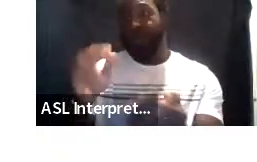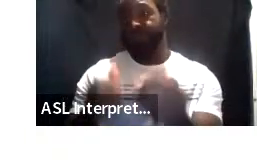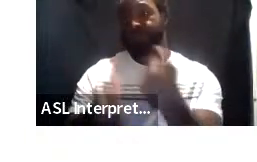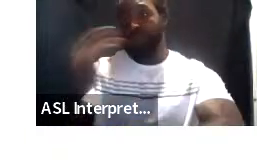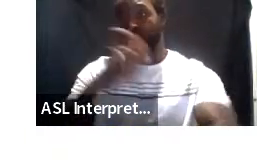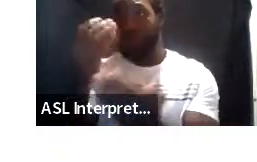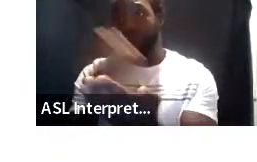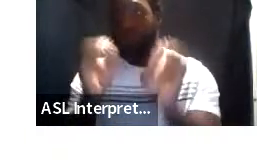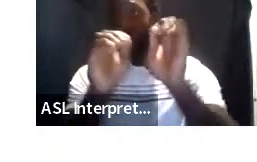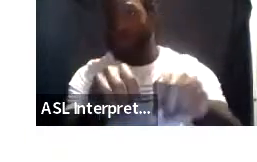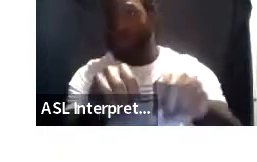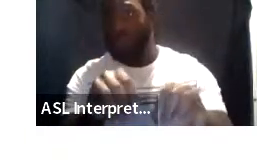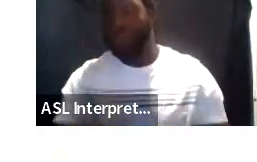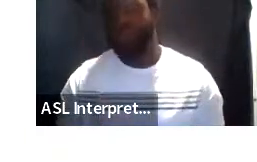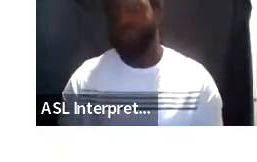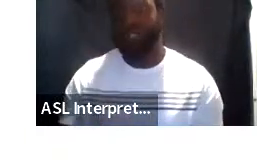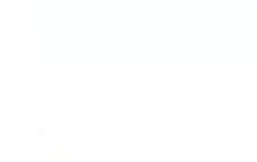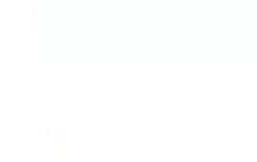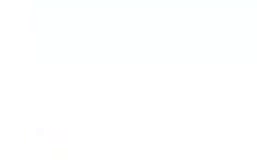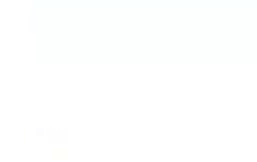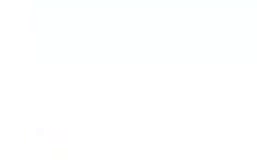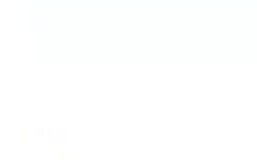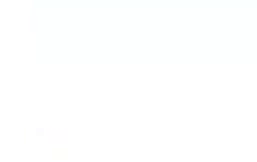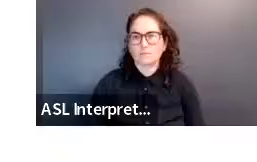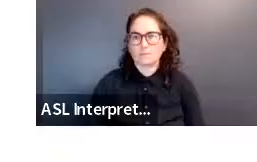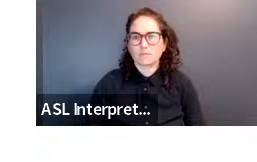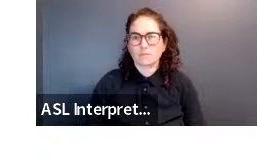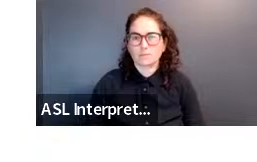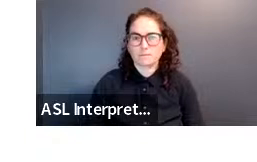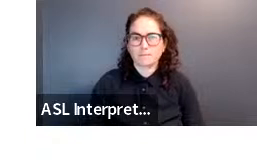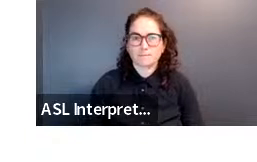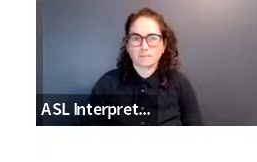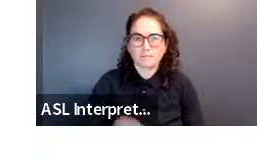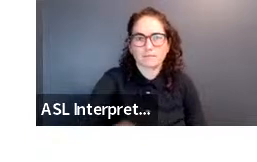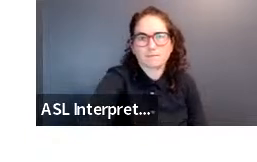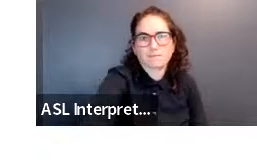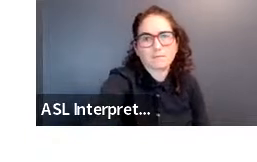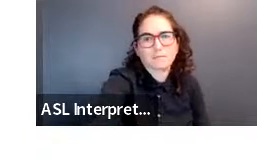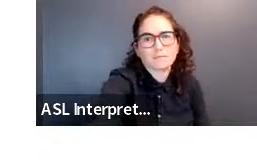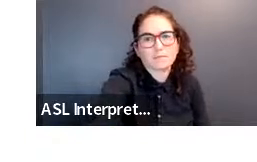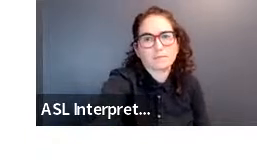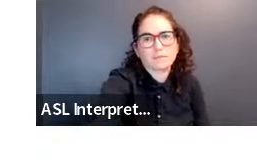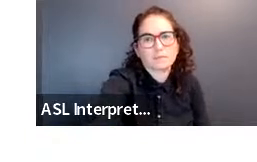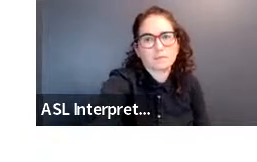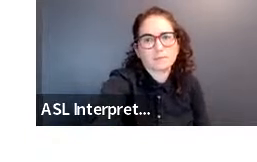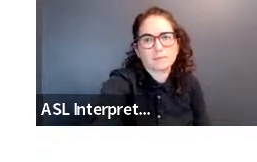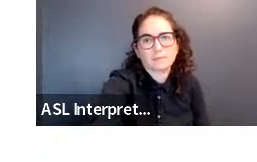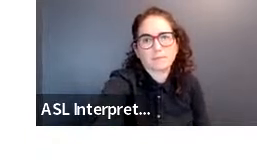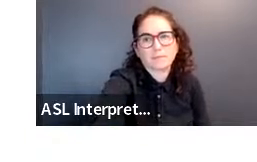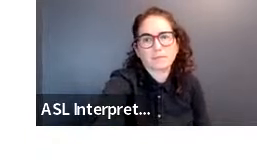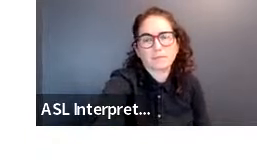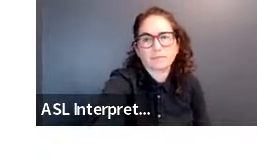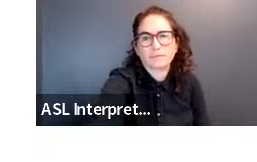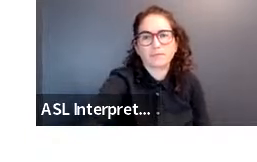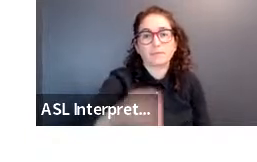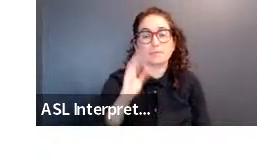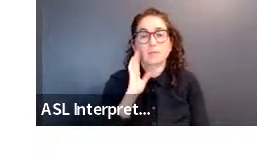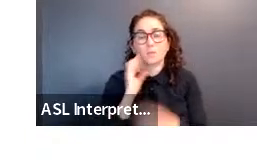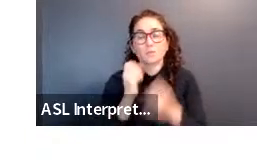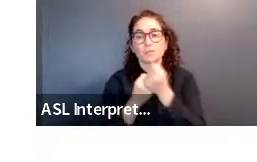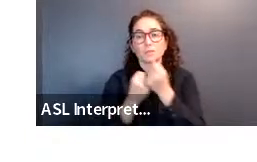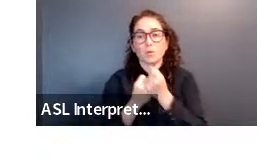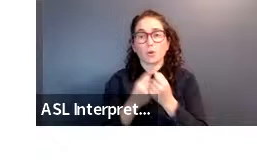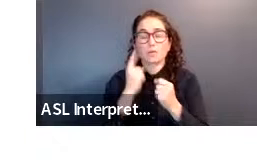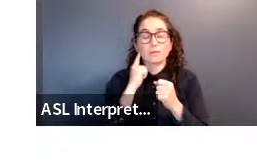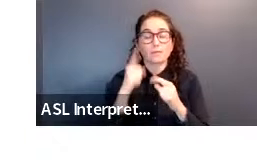It would support, in the transportation sector, it would support the growth of electric vehicles and micromobility by removing zoning restrictions on where